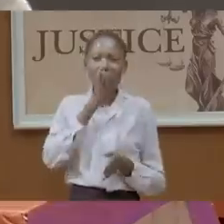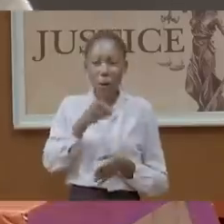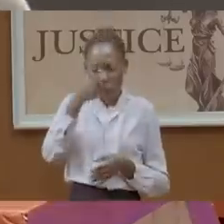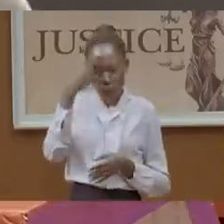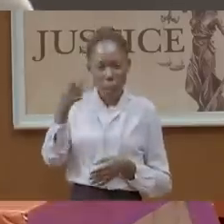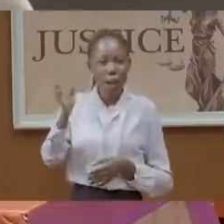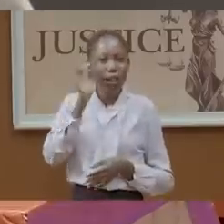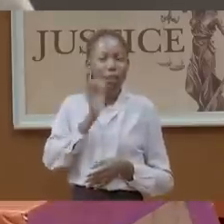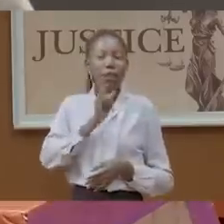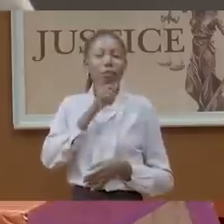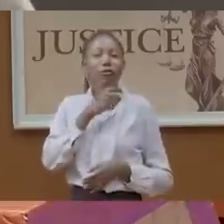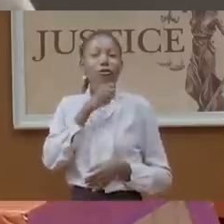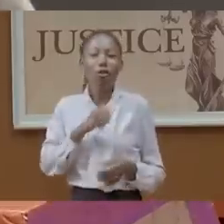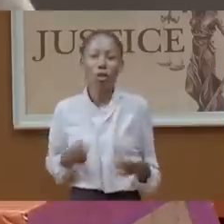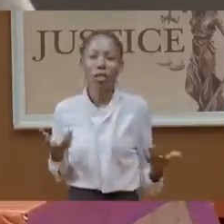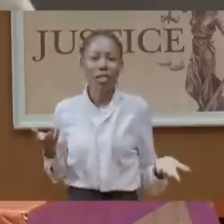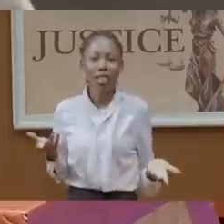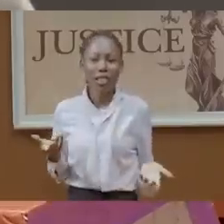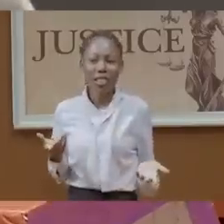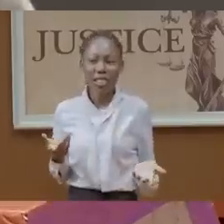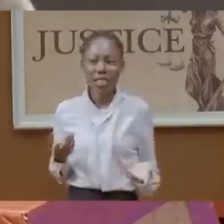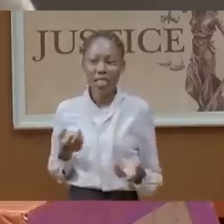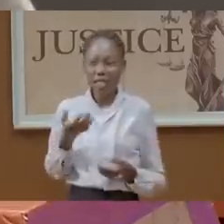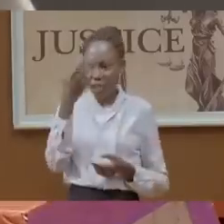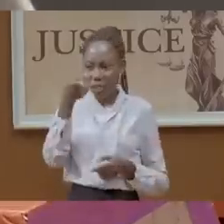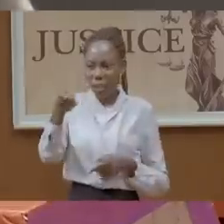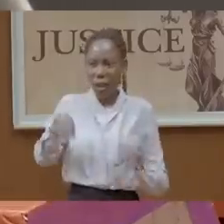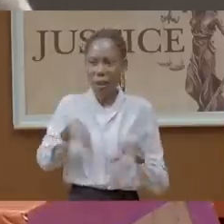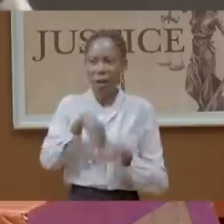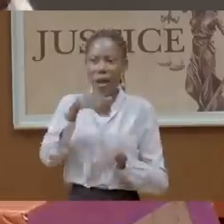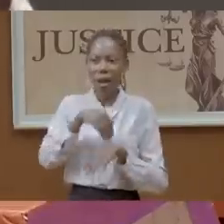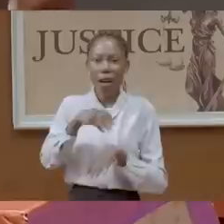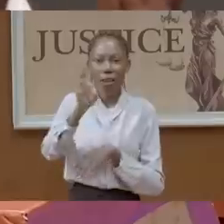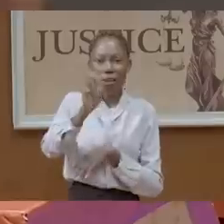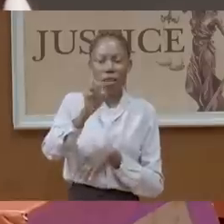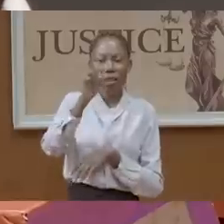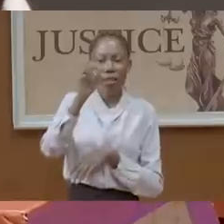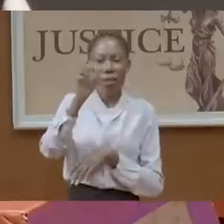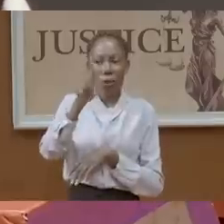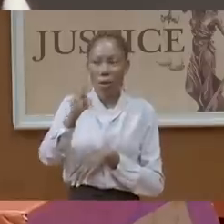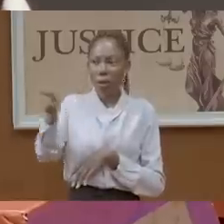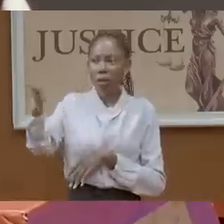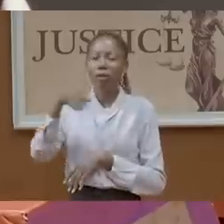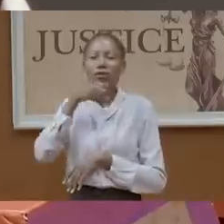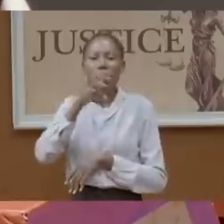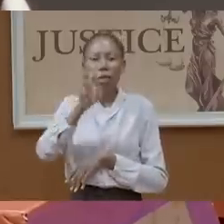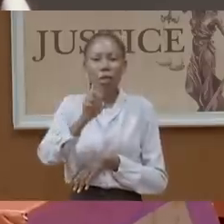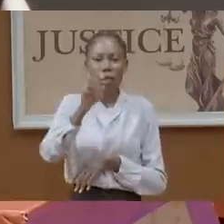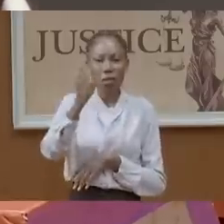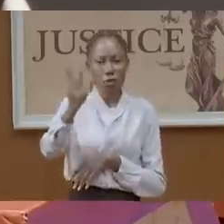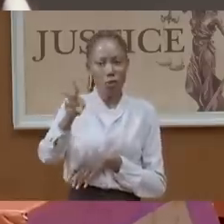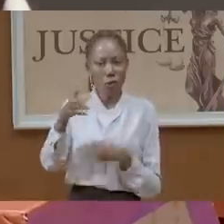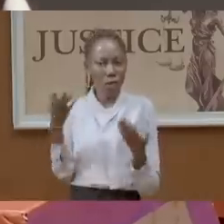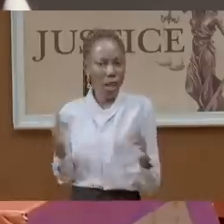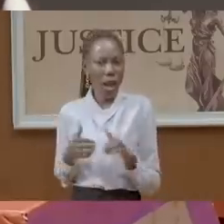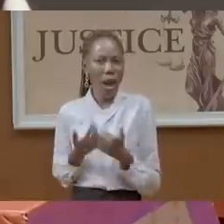lured him into marriage while we were in courtship. I married at the age of 32. I mean 31. He was 32. And he was saying